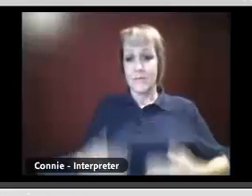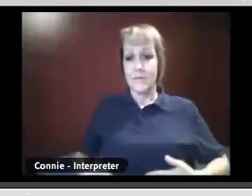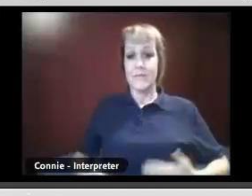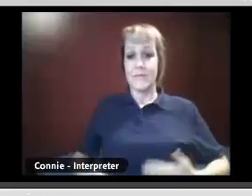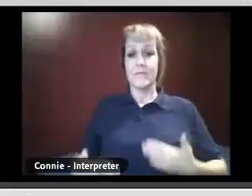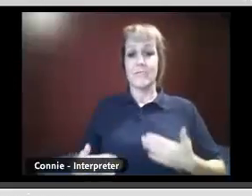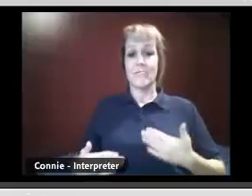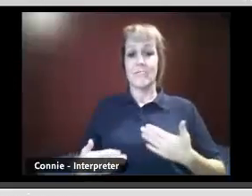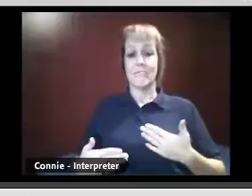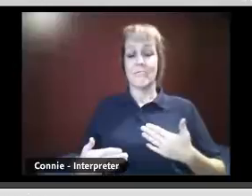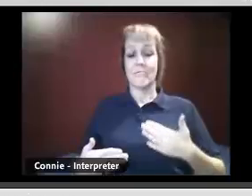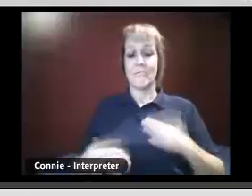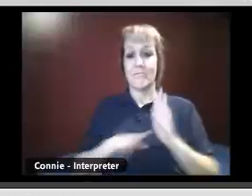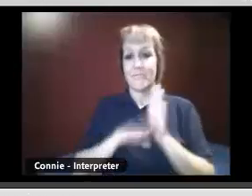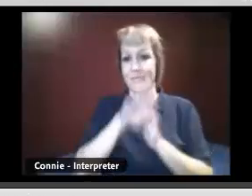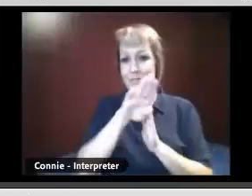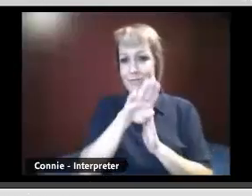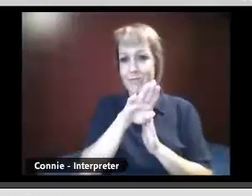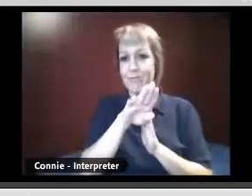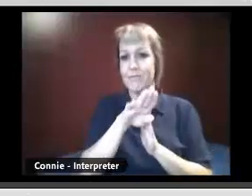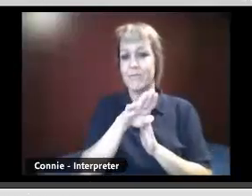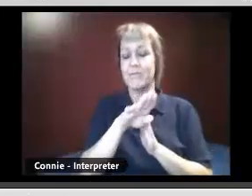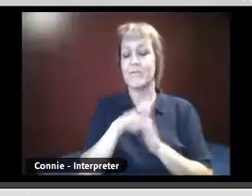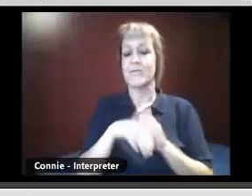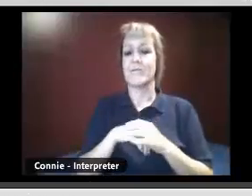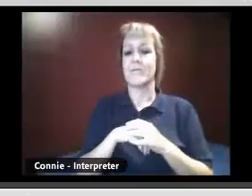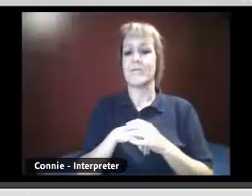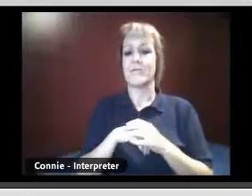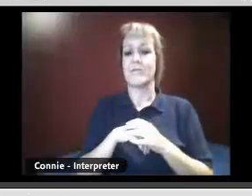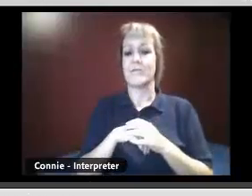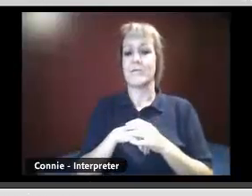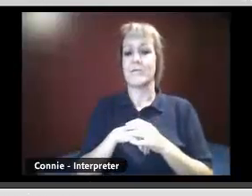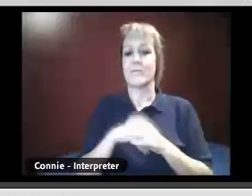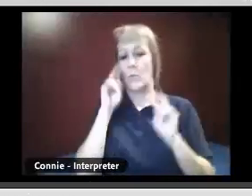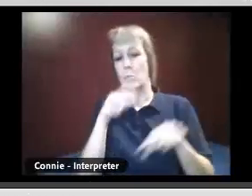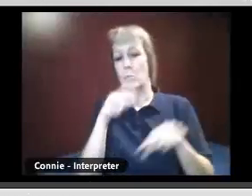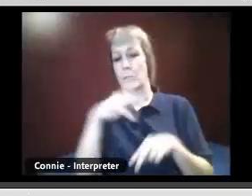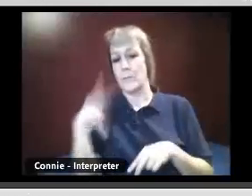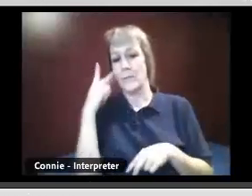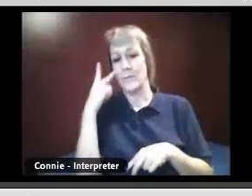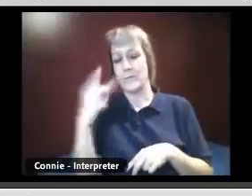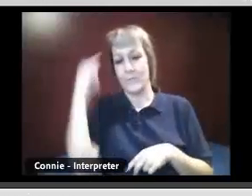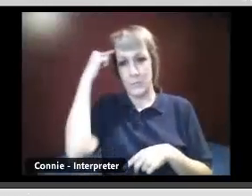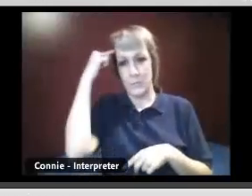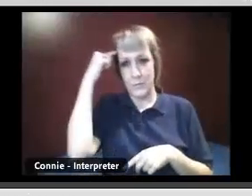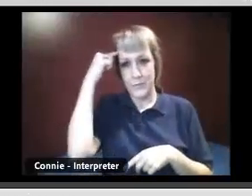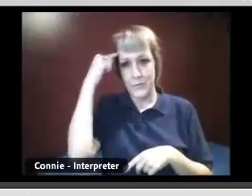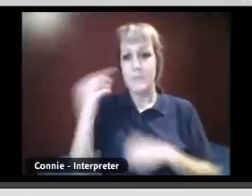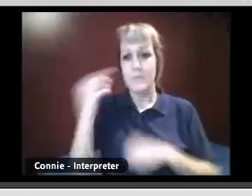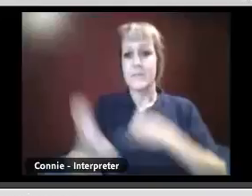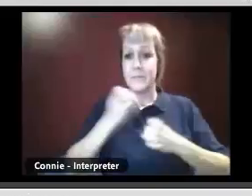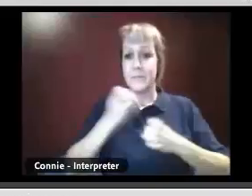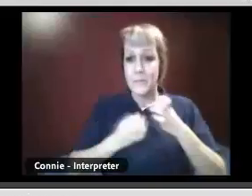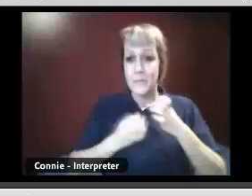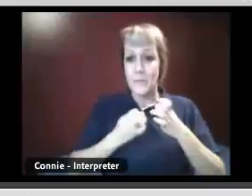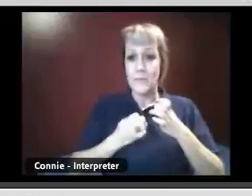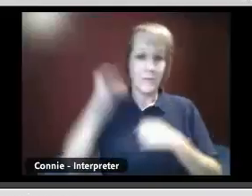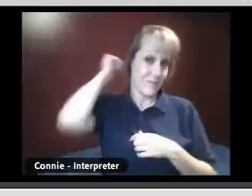the way that we are wired. You should look at the PowerPoint and you see the brain there. Our emotions come in at the base of our